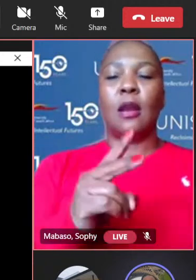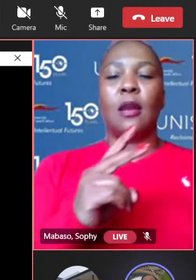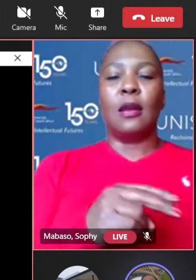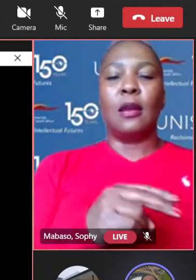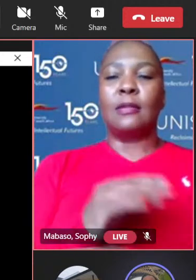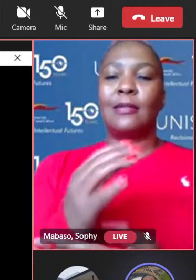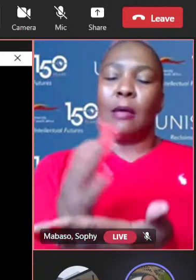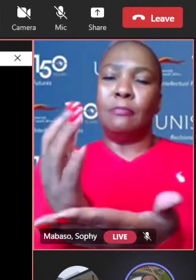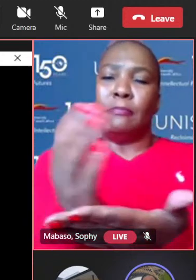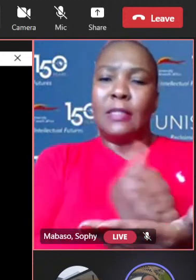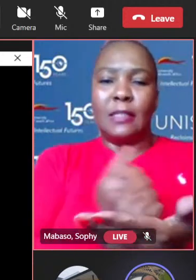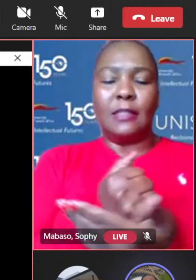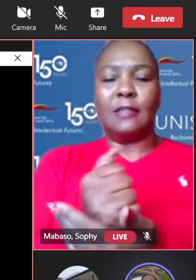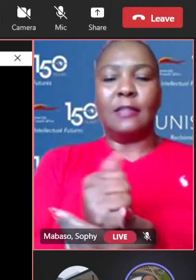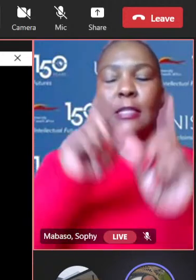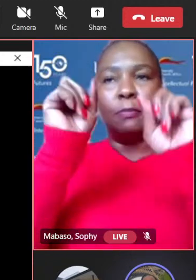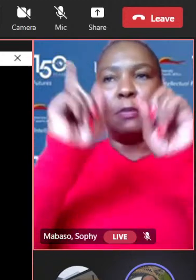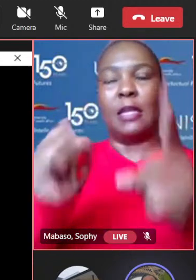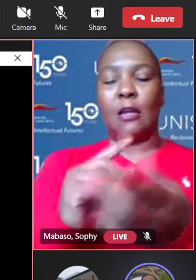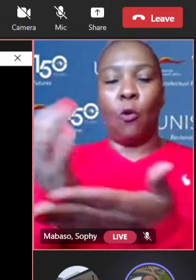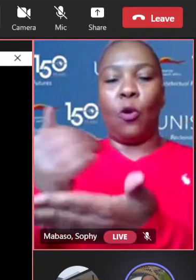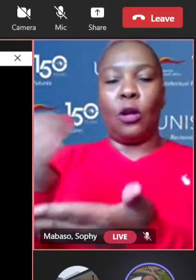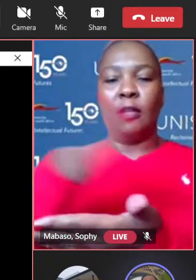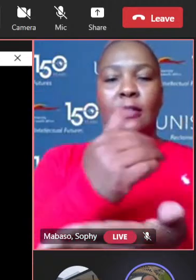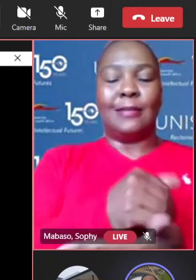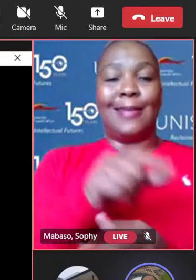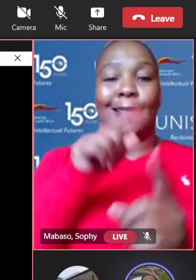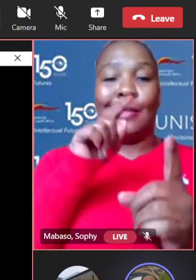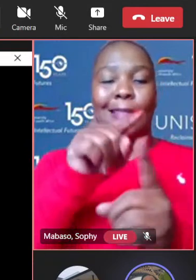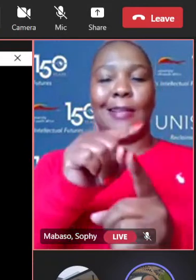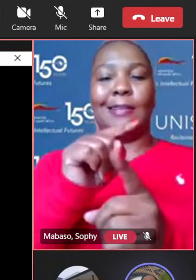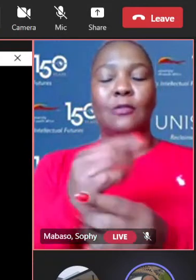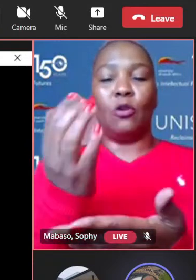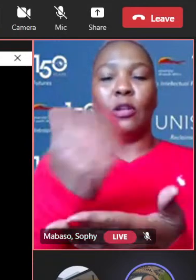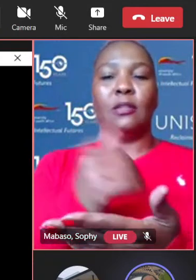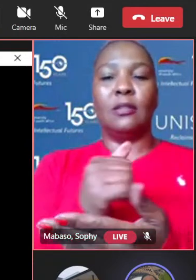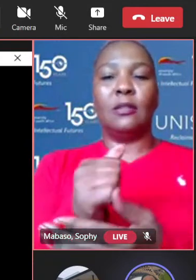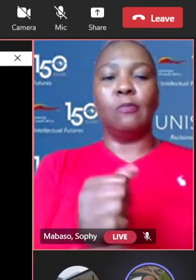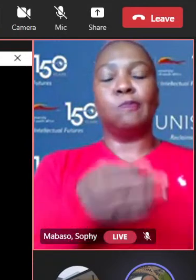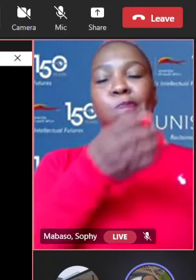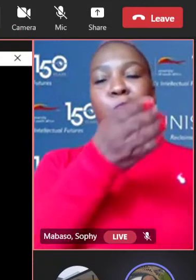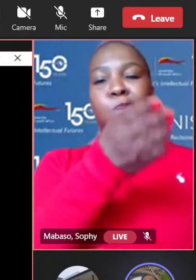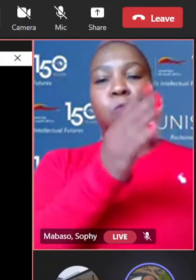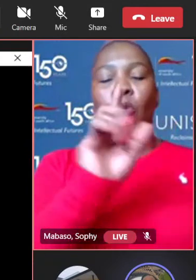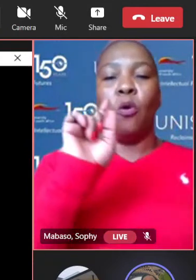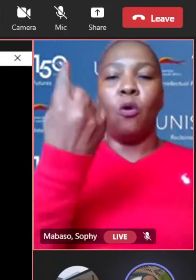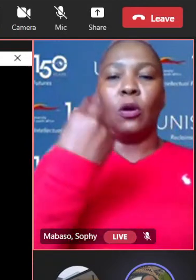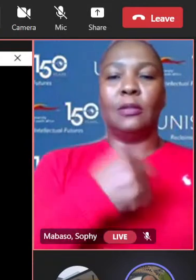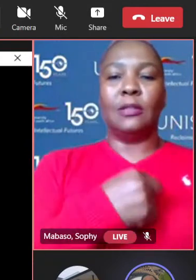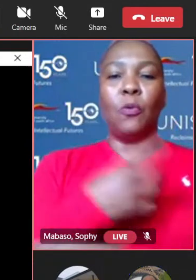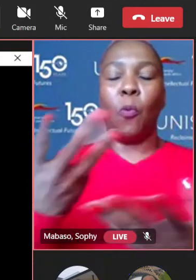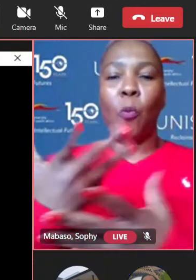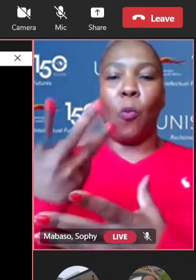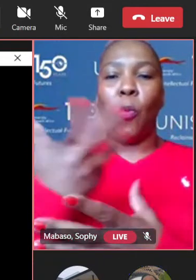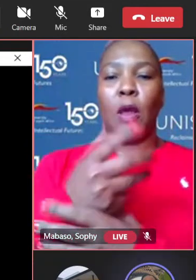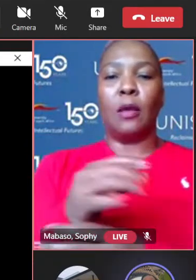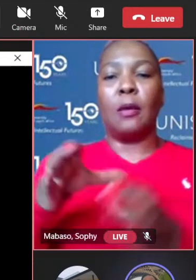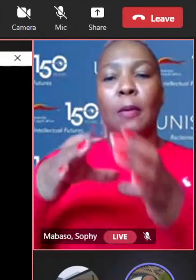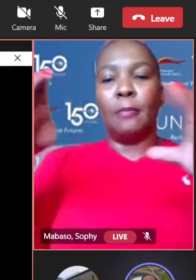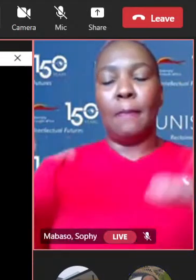special collection. And this section or collection is only available at the Muckleneck campus.